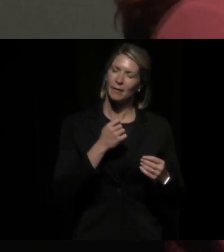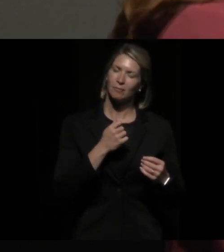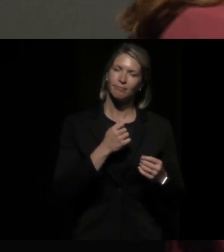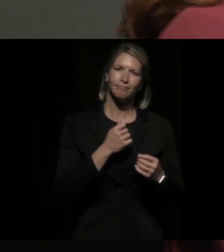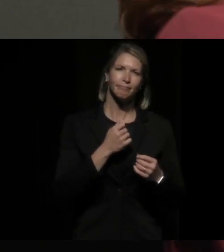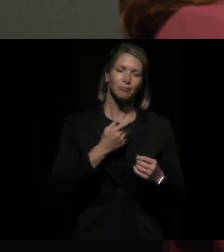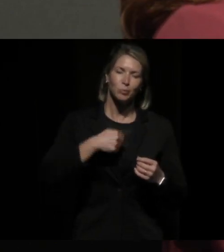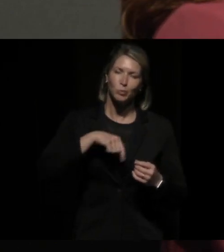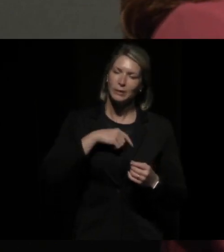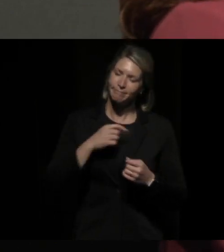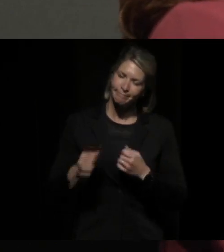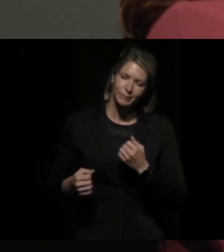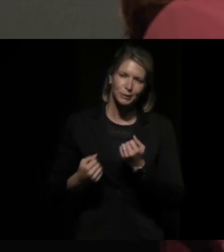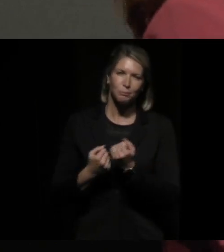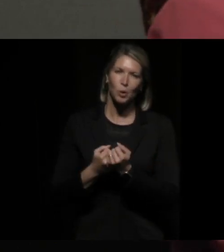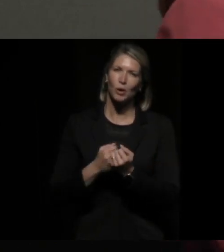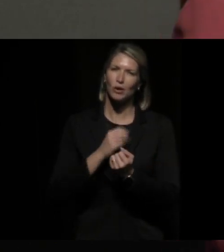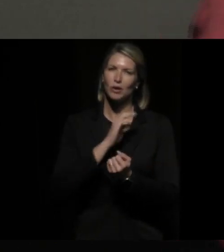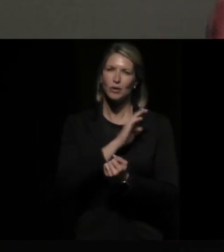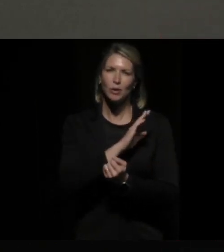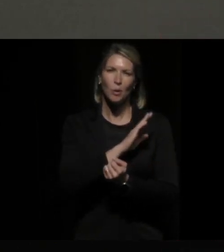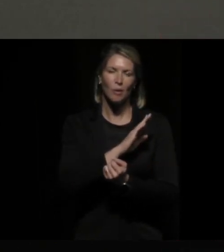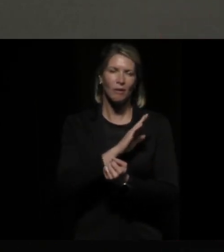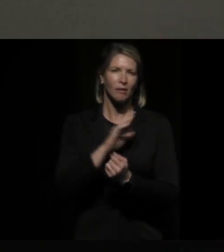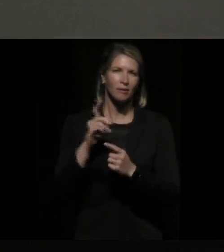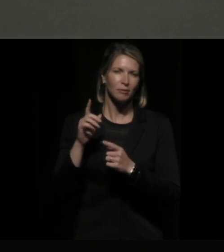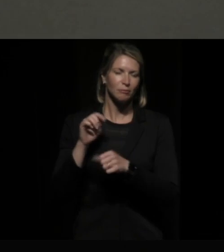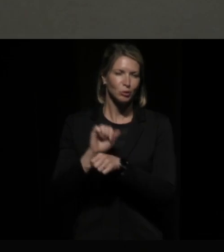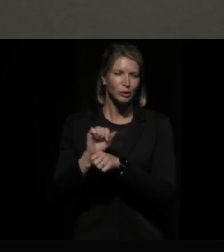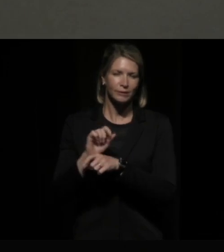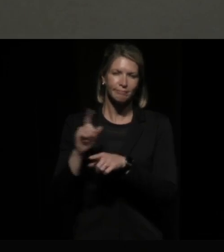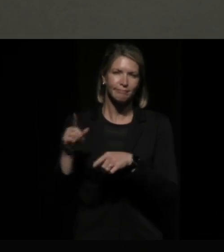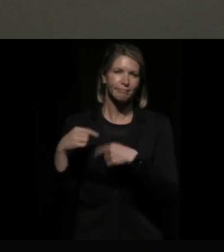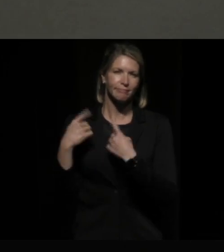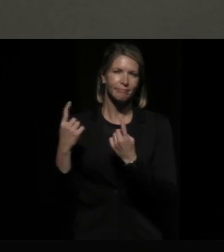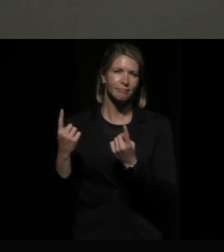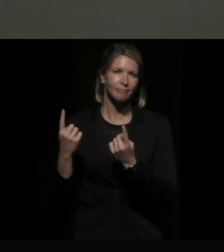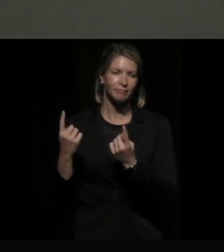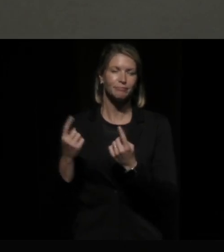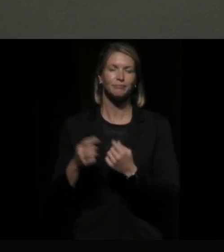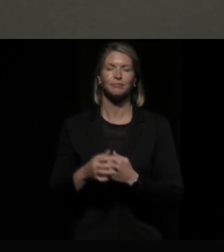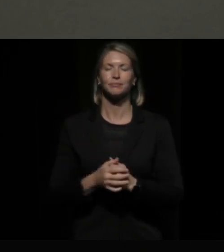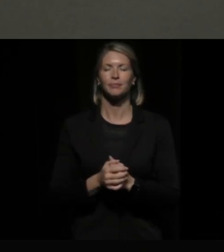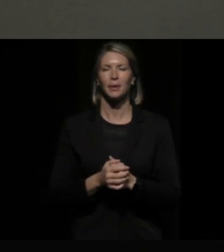your recognition of the public service. The Public Service Award of Excellence